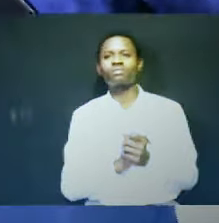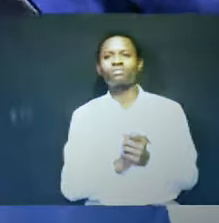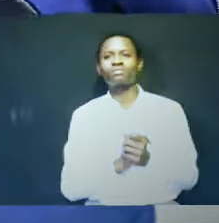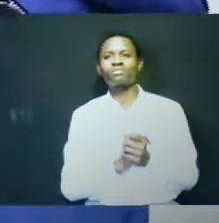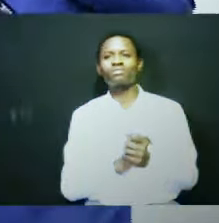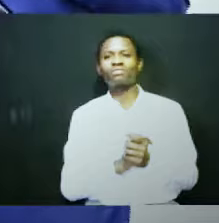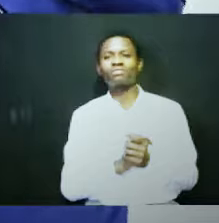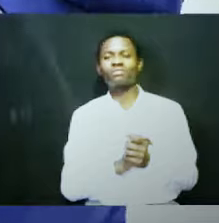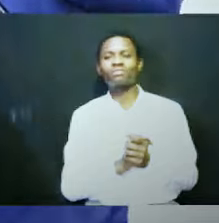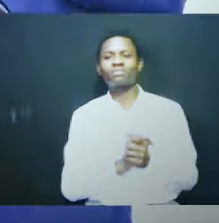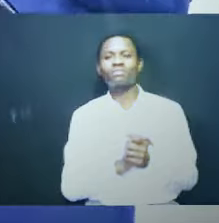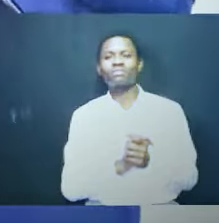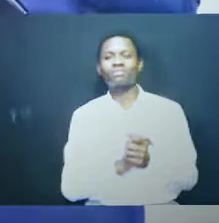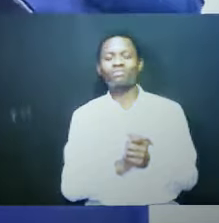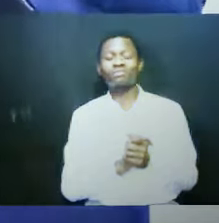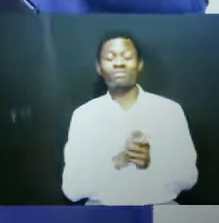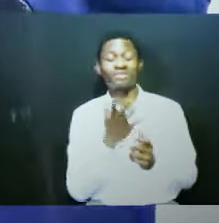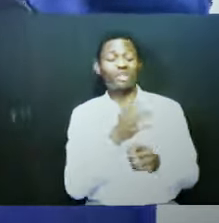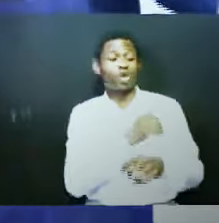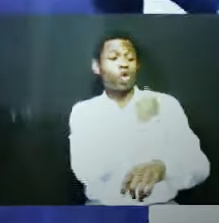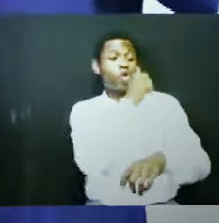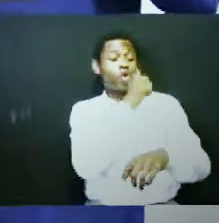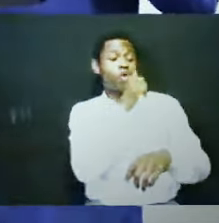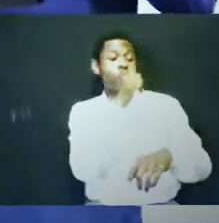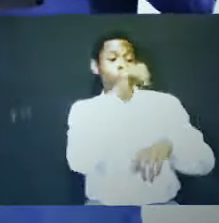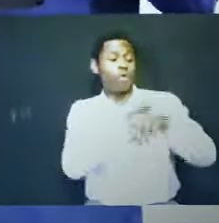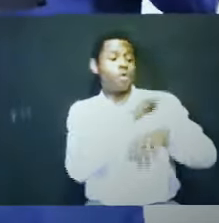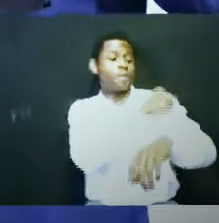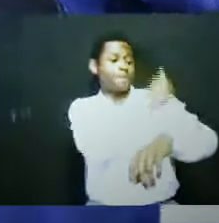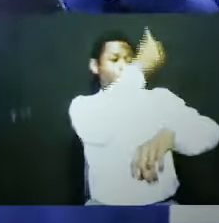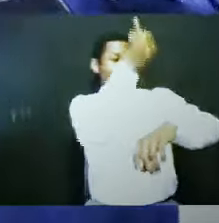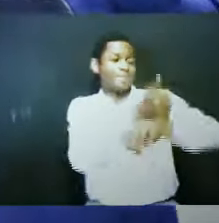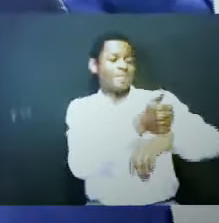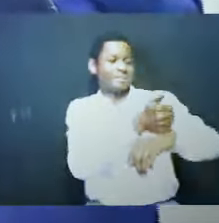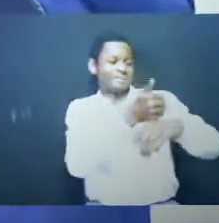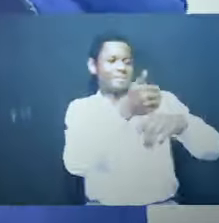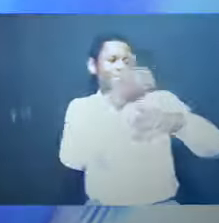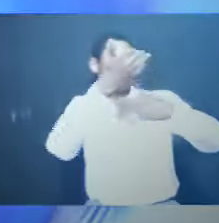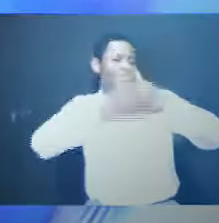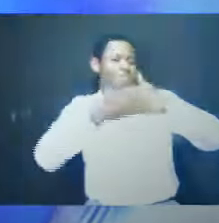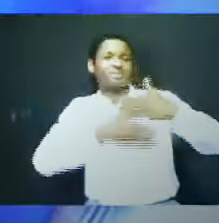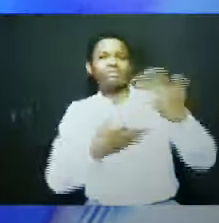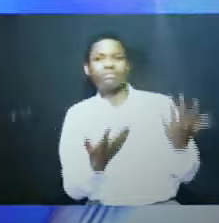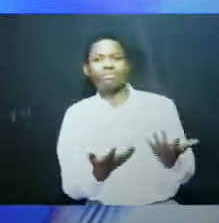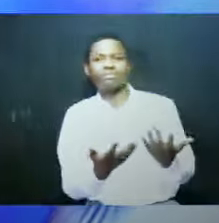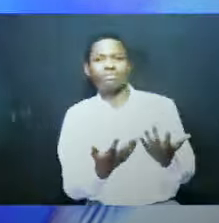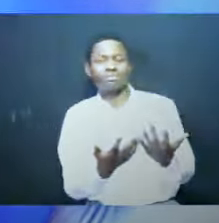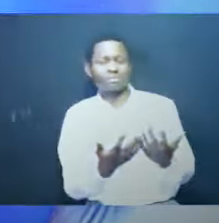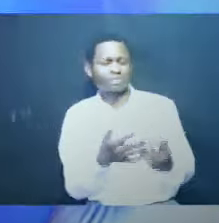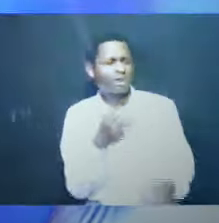is on the mountainside. Can you imagine the conditions